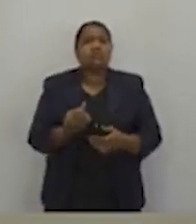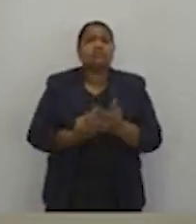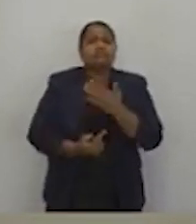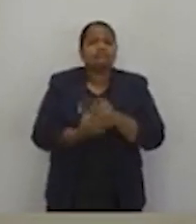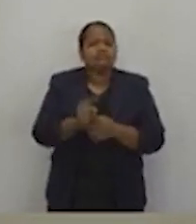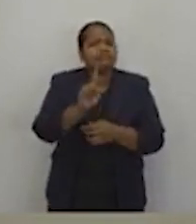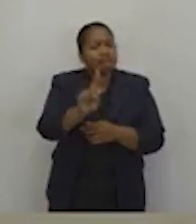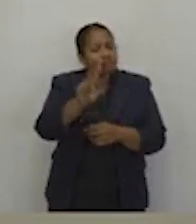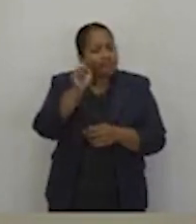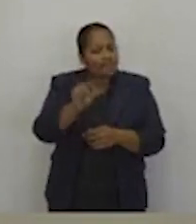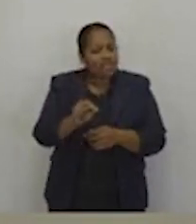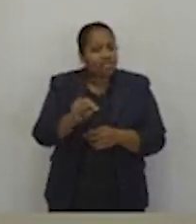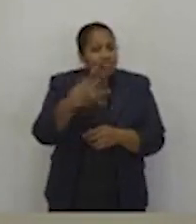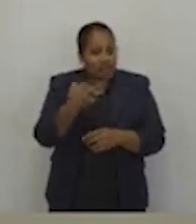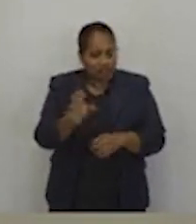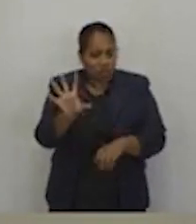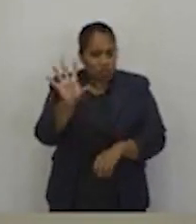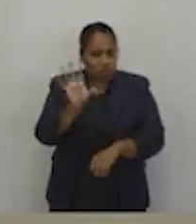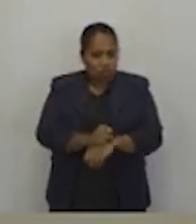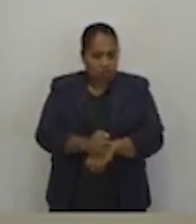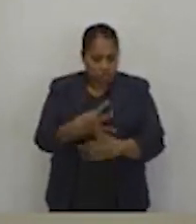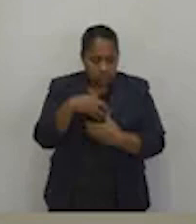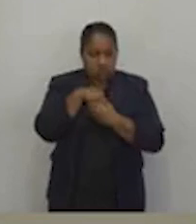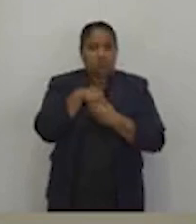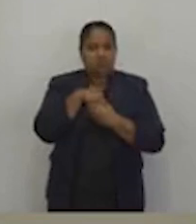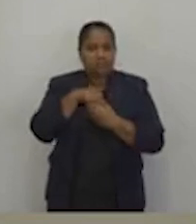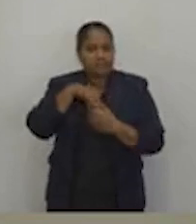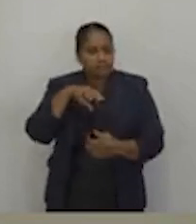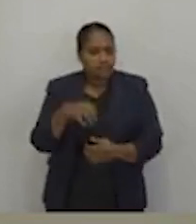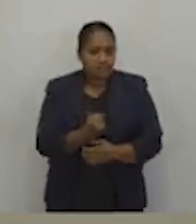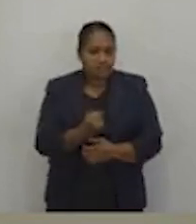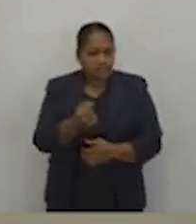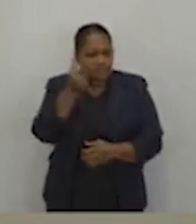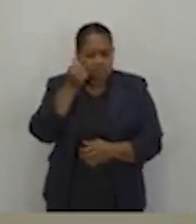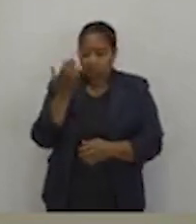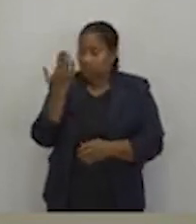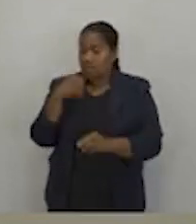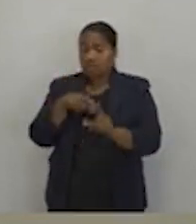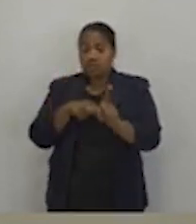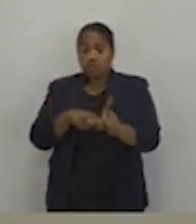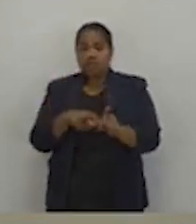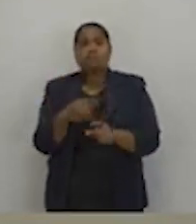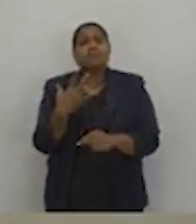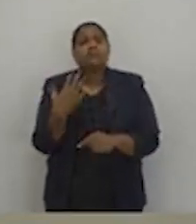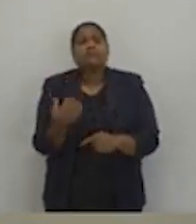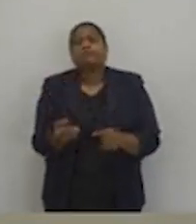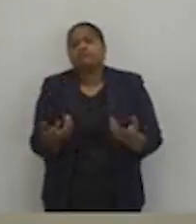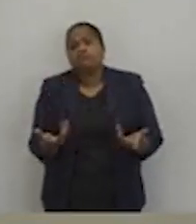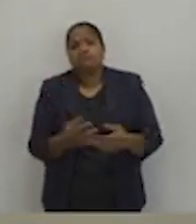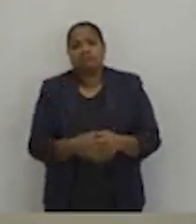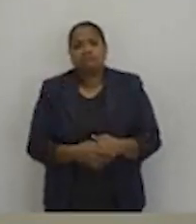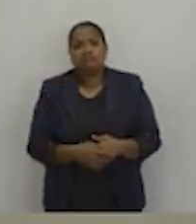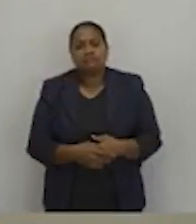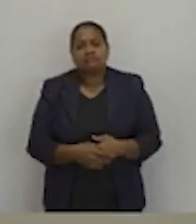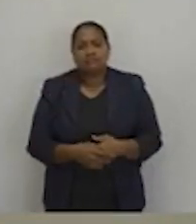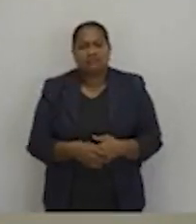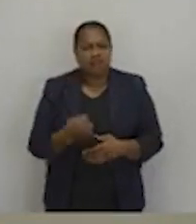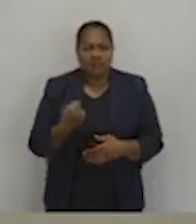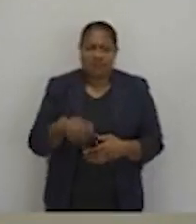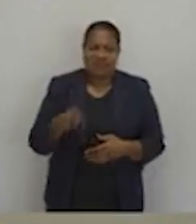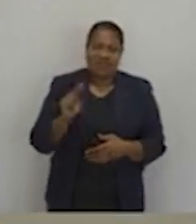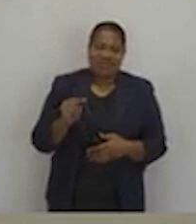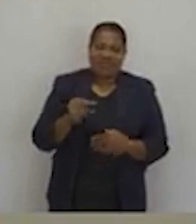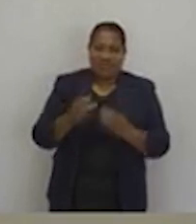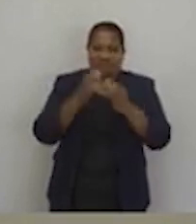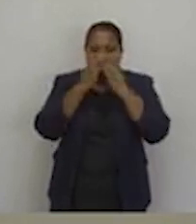habit. I know that for the past year, we've had the luxury of not needing to put on masks